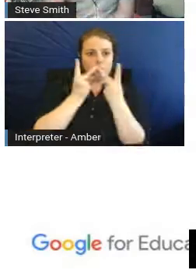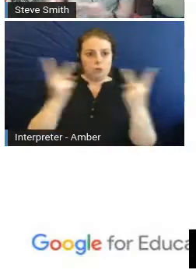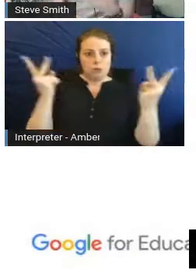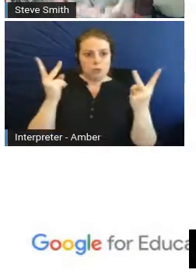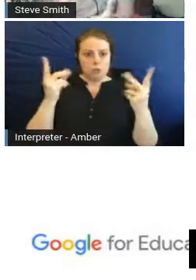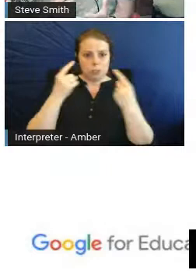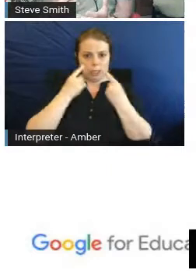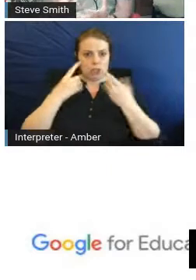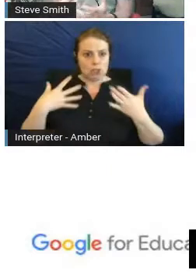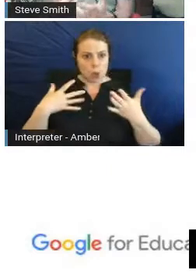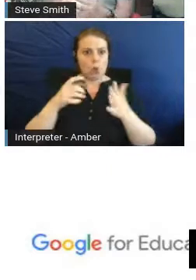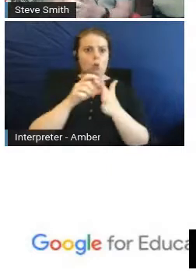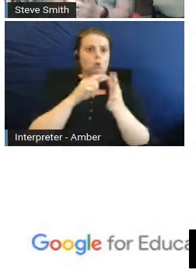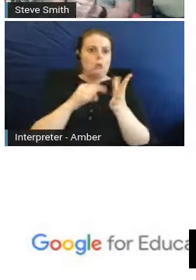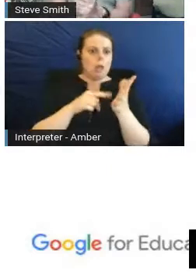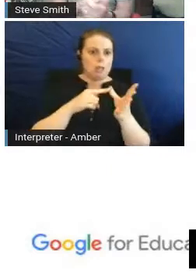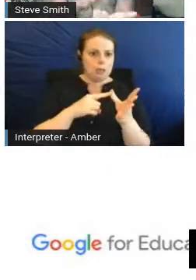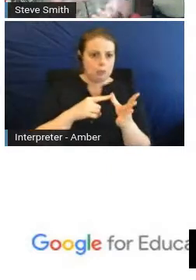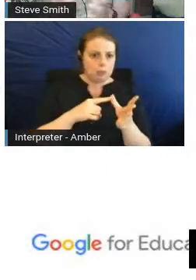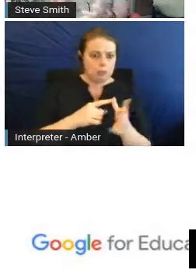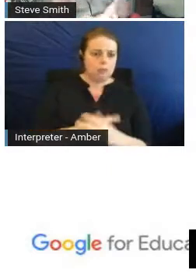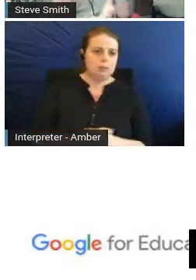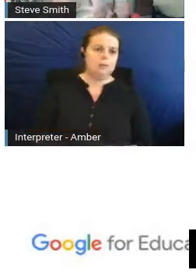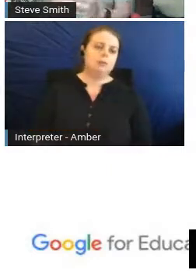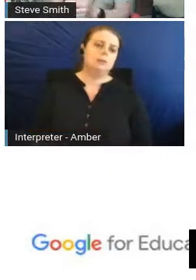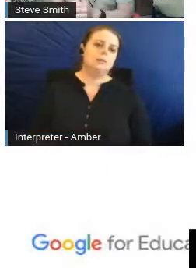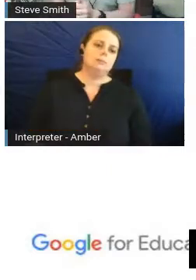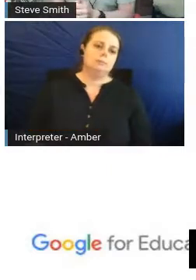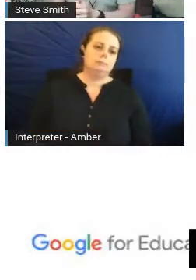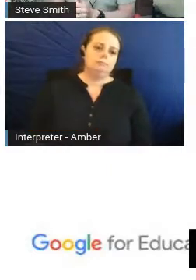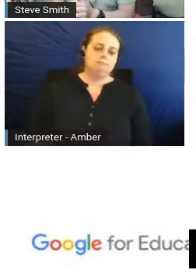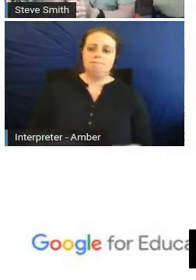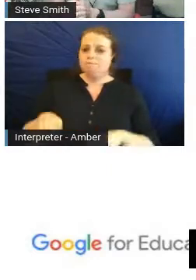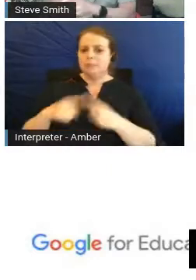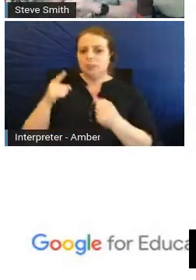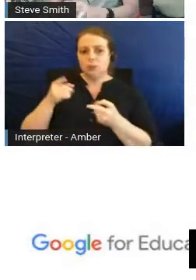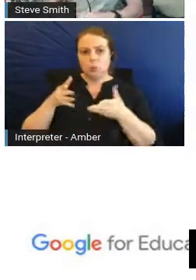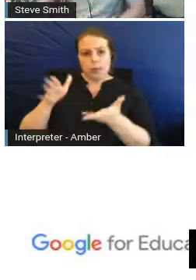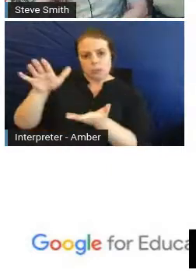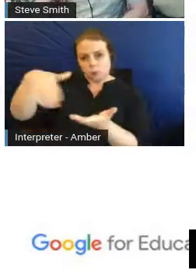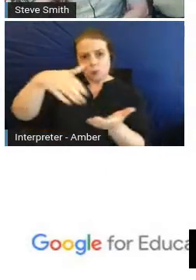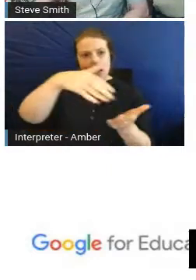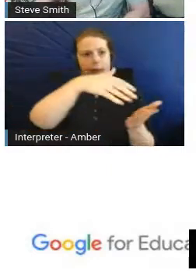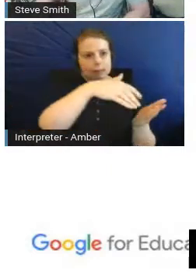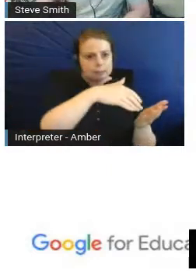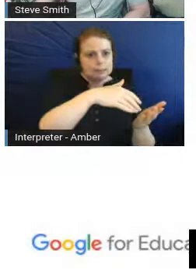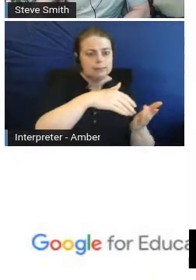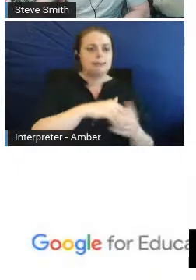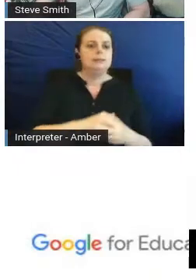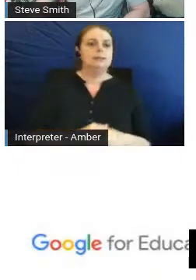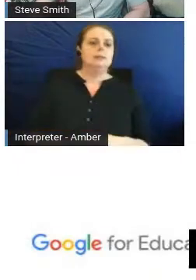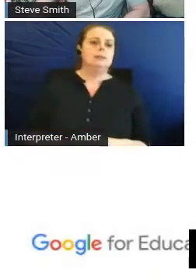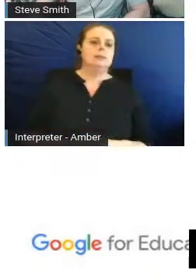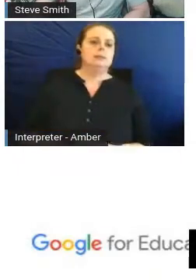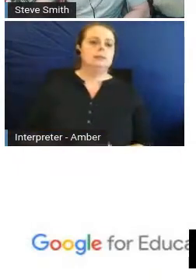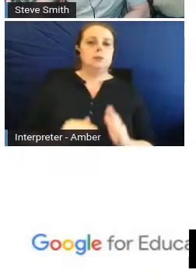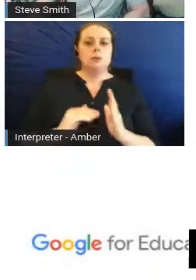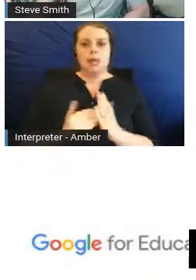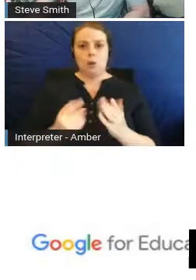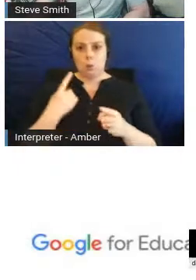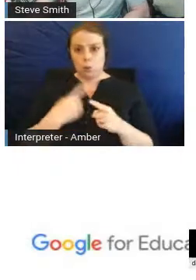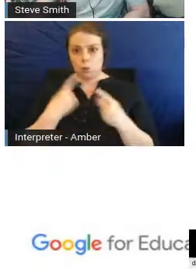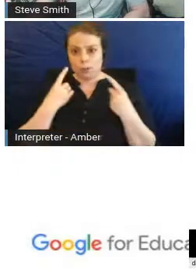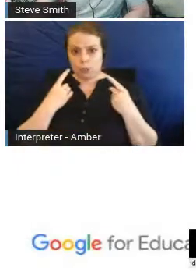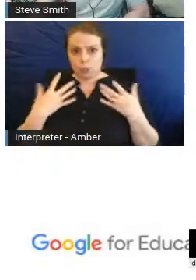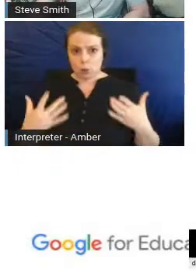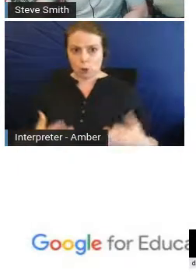However we get that data, there are lots of different ways to get it. So I'll jump over really quickly and have a look at what